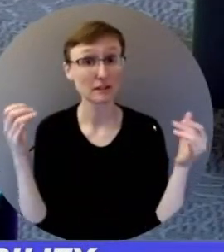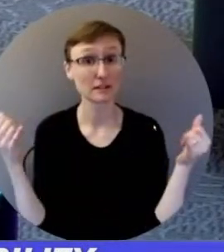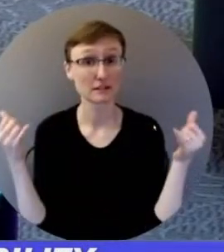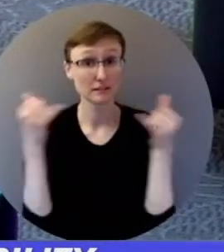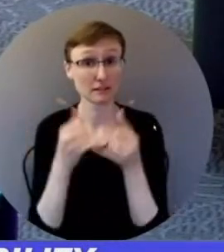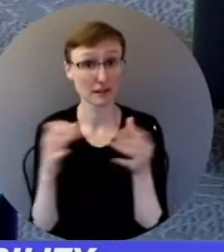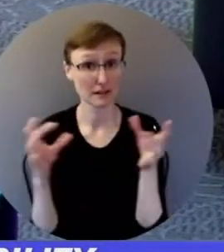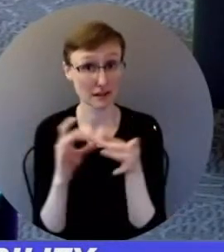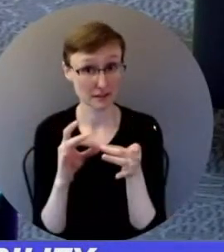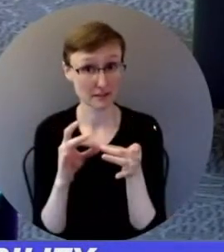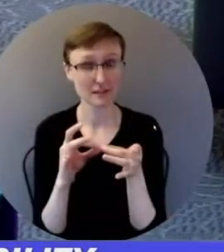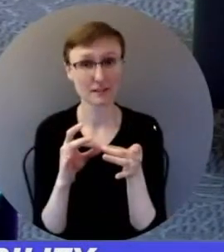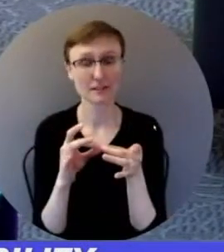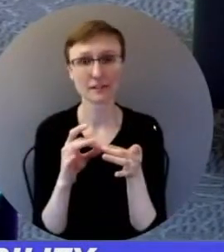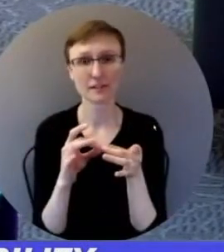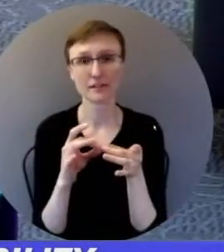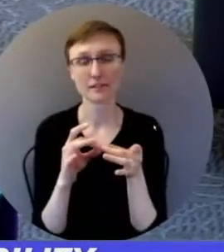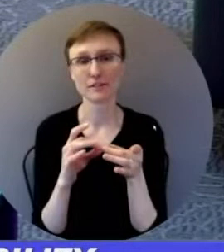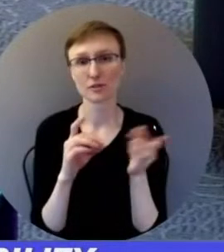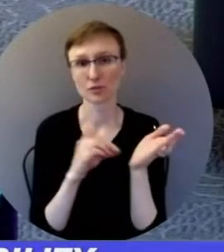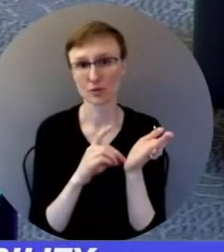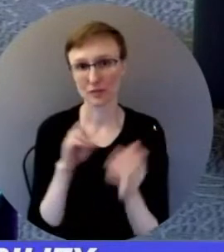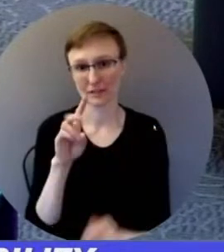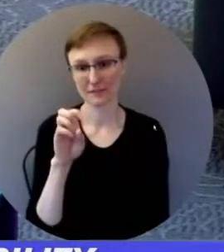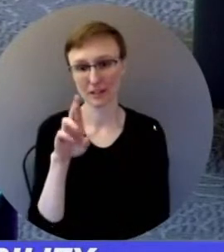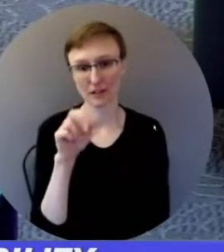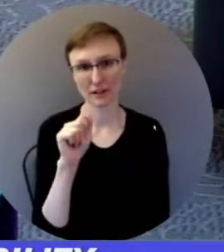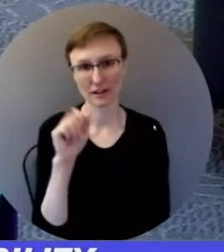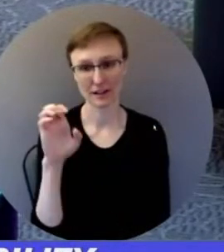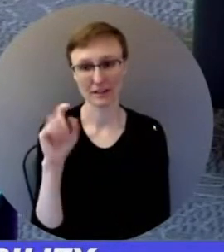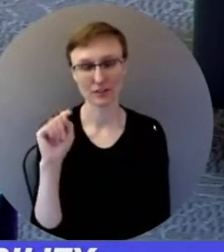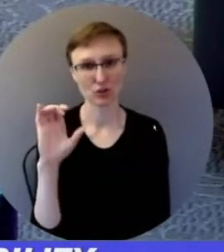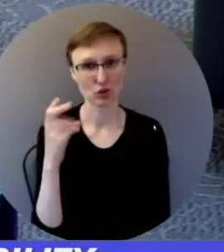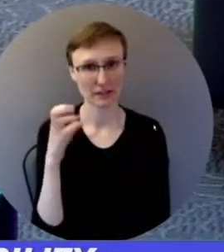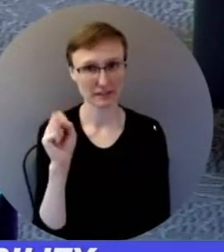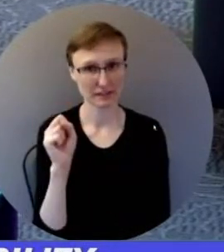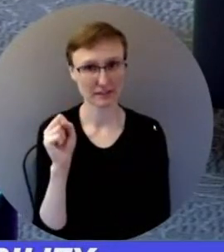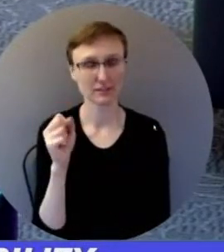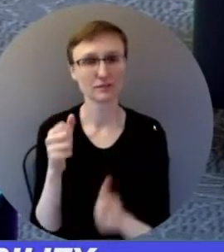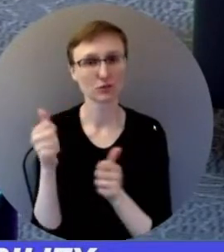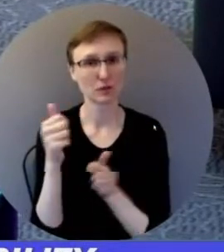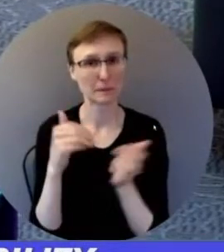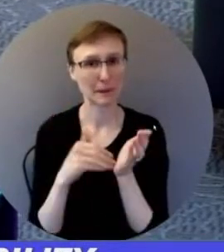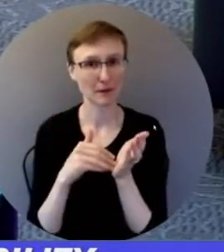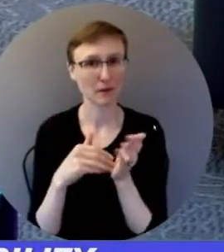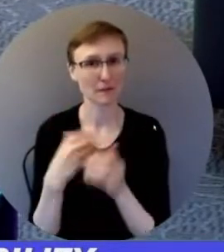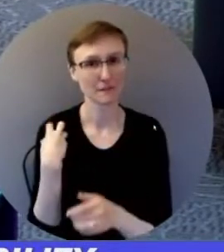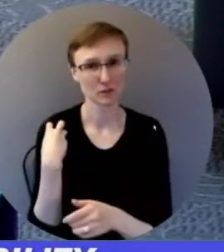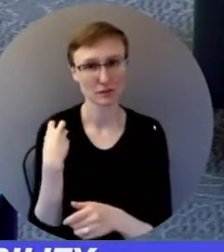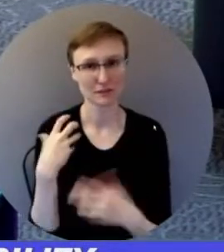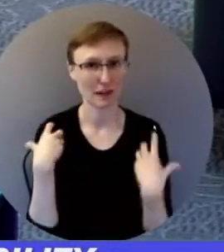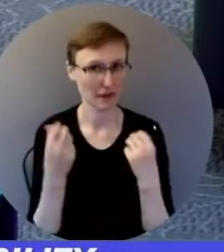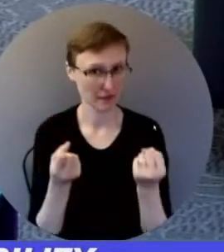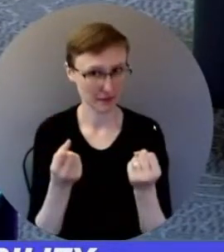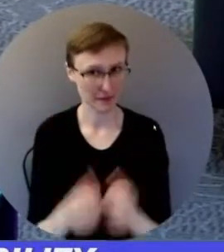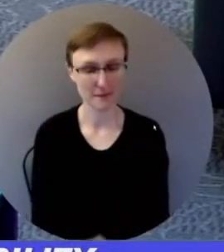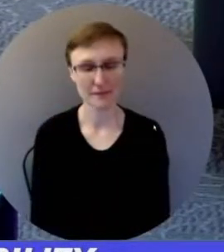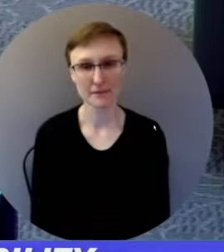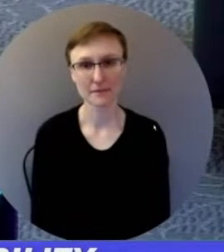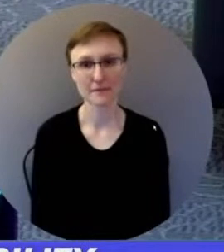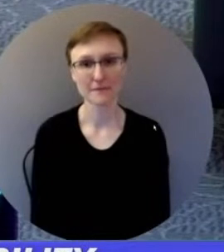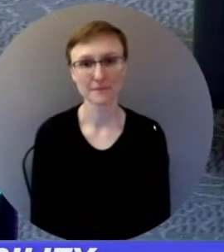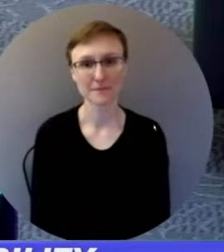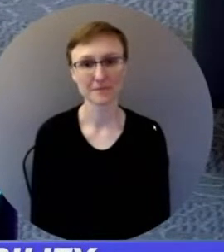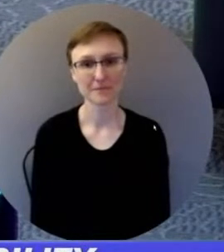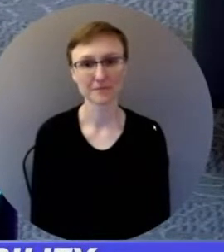Dr. Vera Etches, Medical Officer of Health, Médecin-Chef en Santé Publique. I will now invite